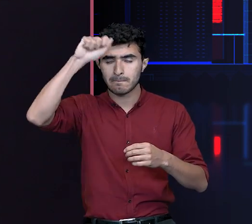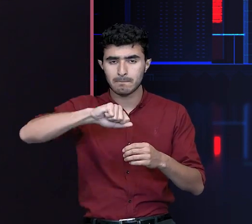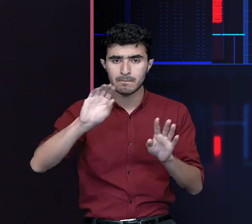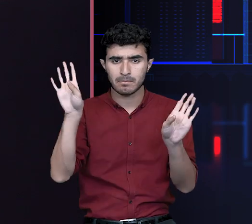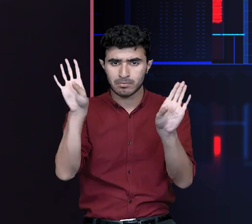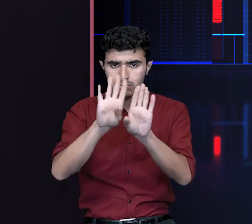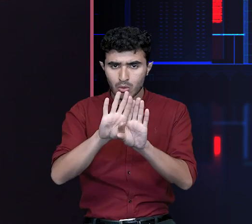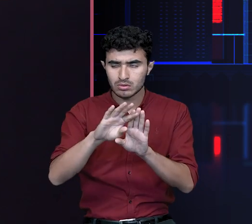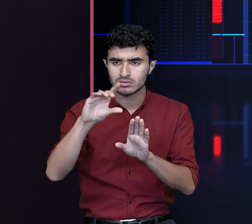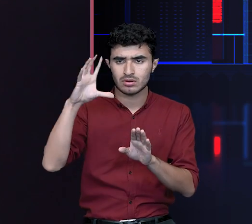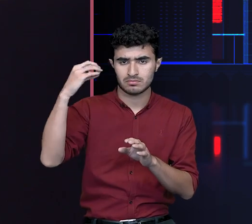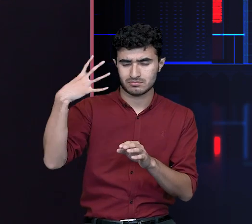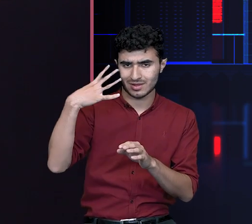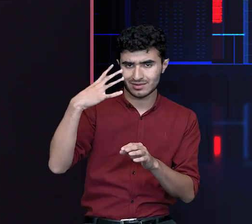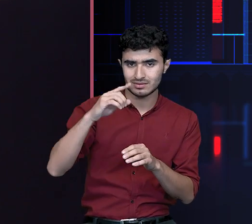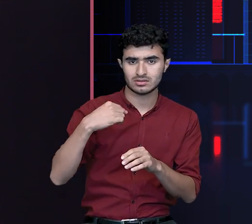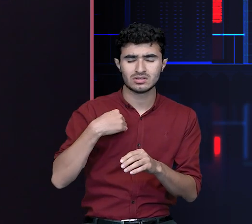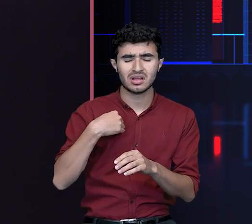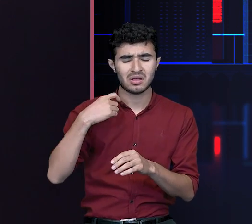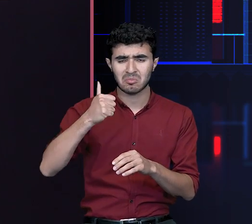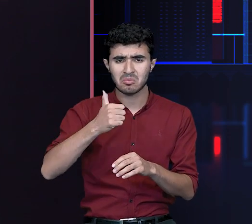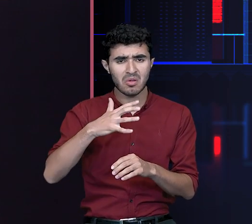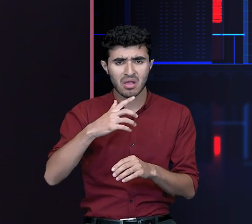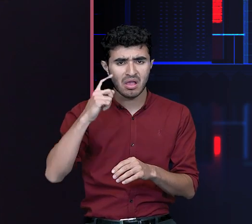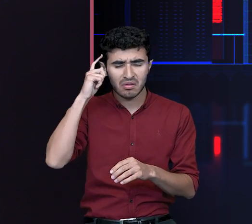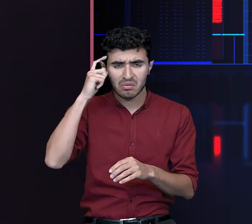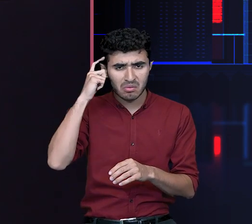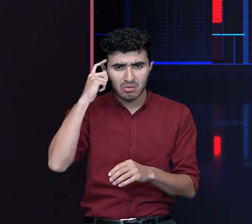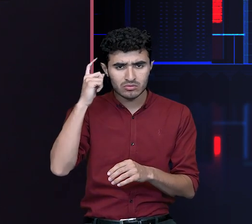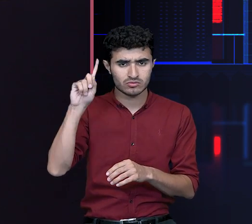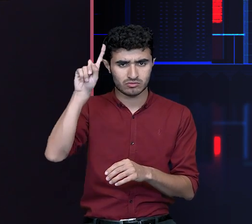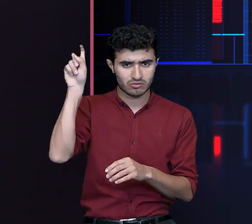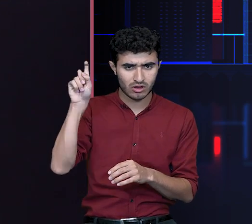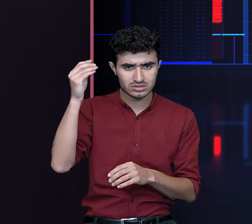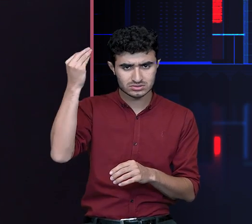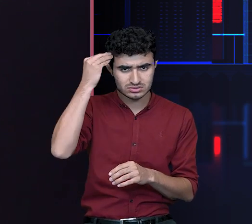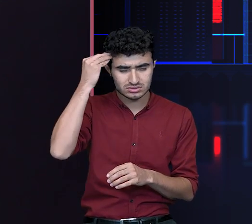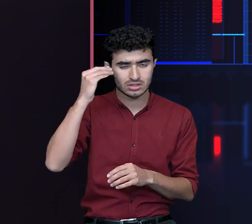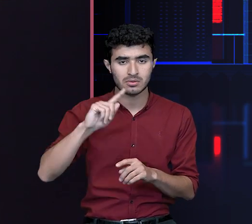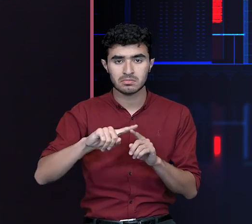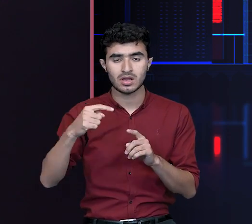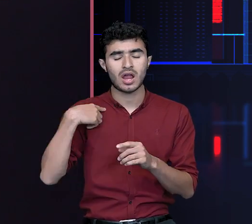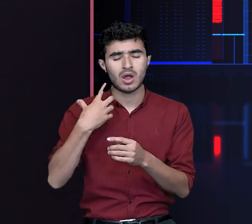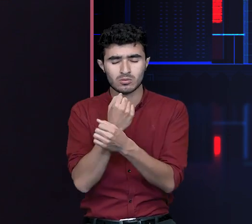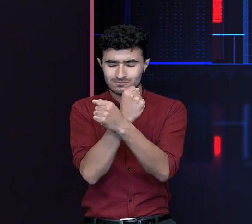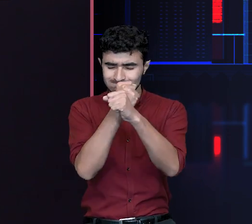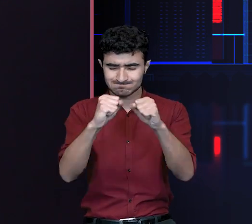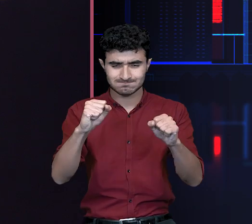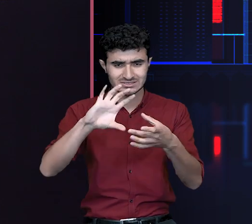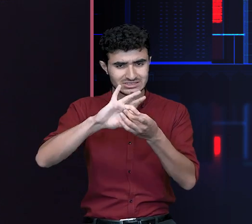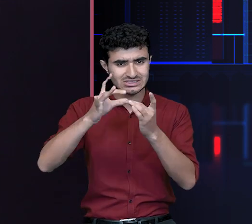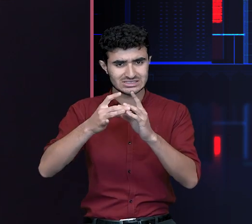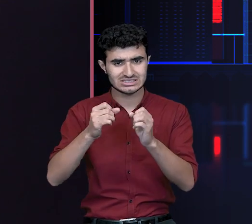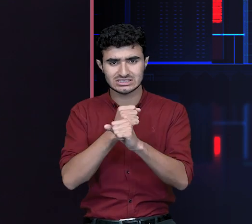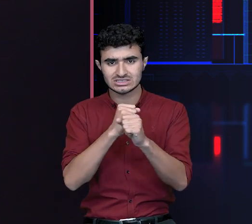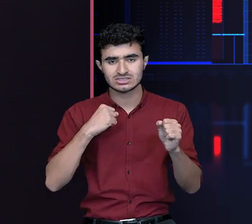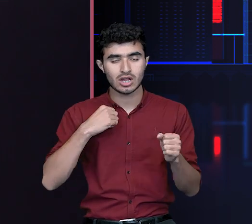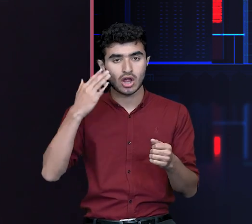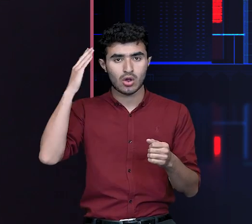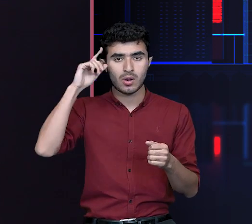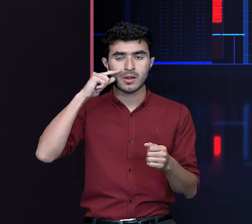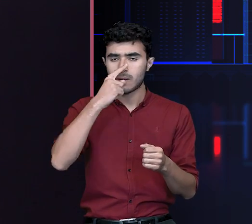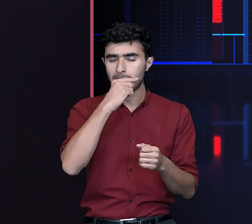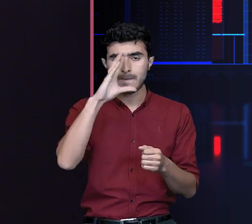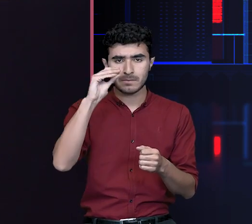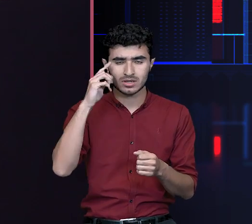light. Am I not good enough? The thoughts question me while I'm trying to break the chains free. I close my eyes and